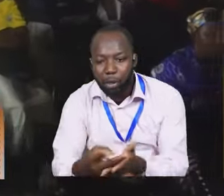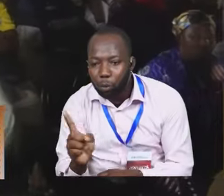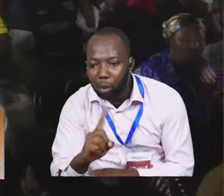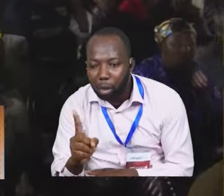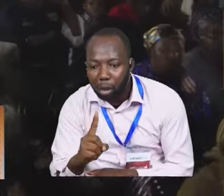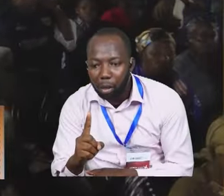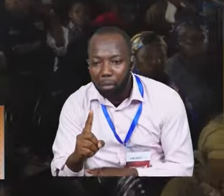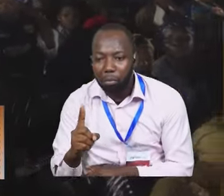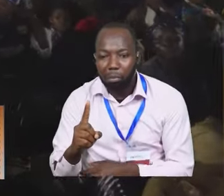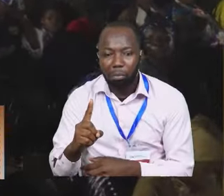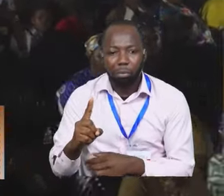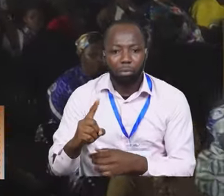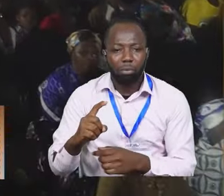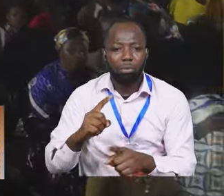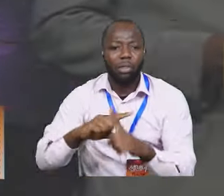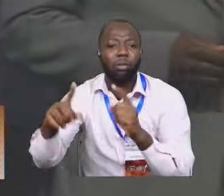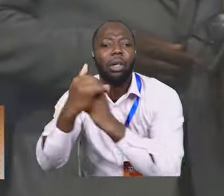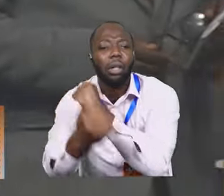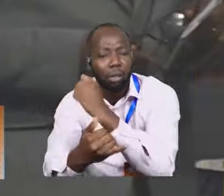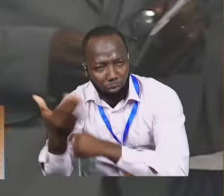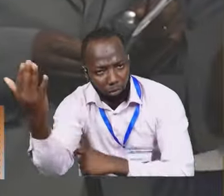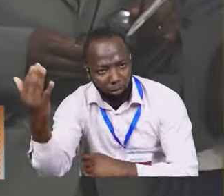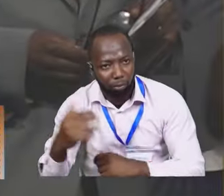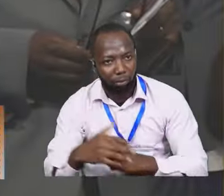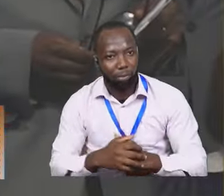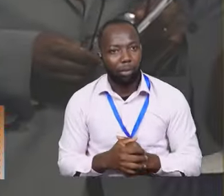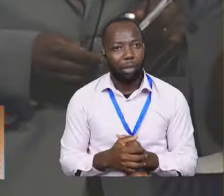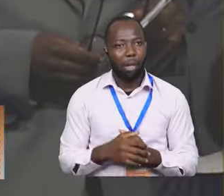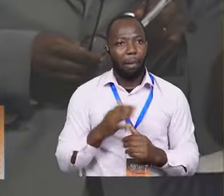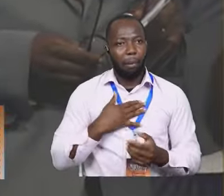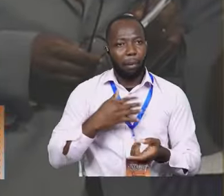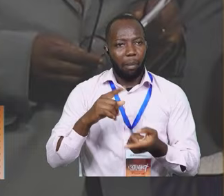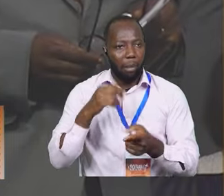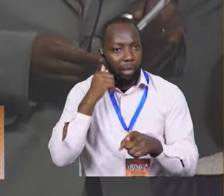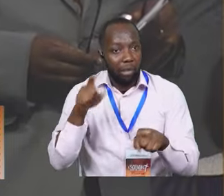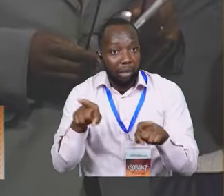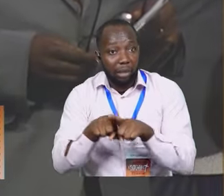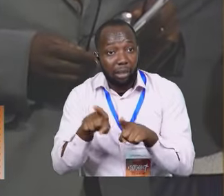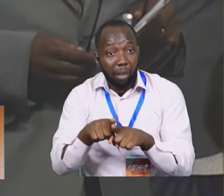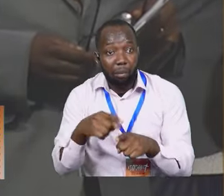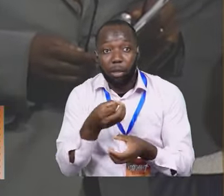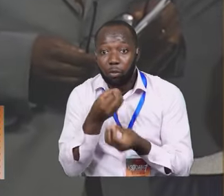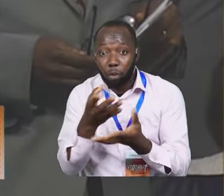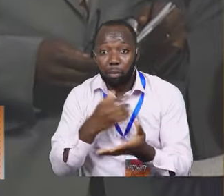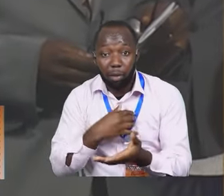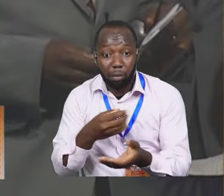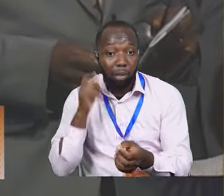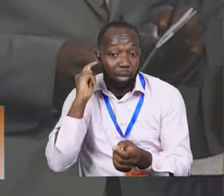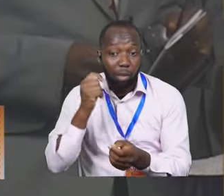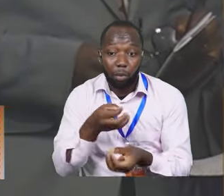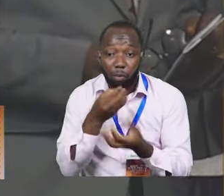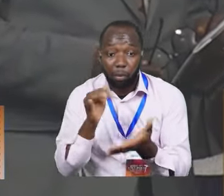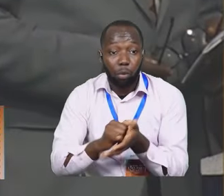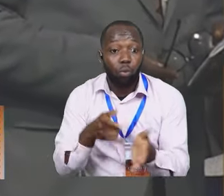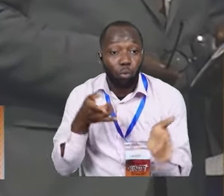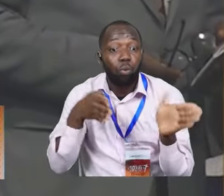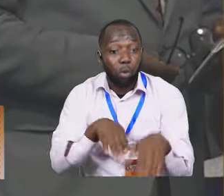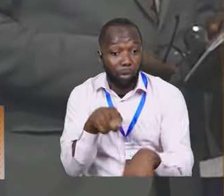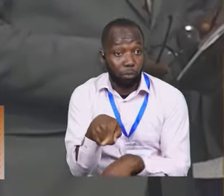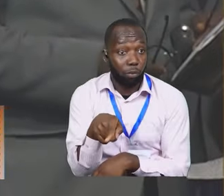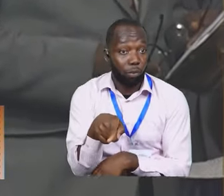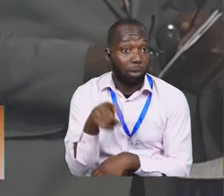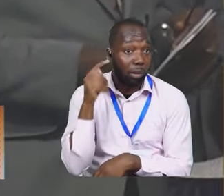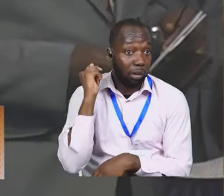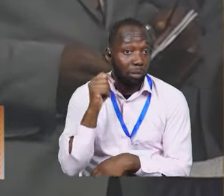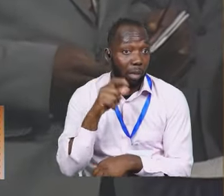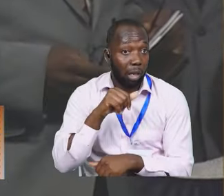Elijah says, my witness is far from here. The woman I was talking about, that she died and